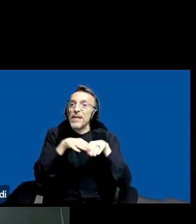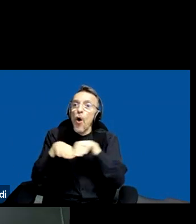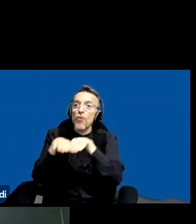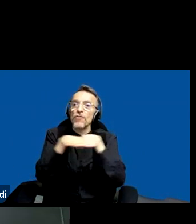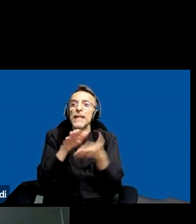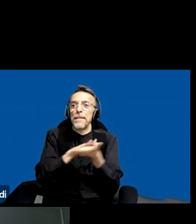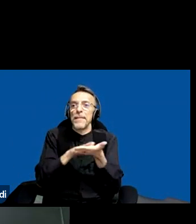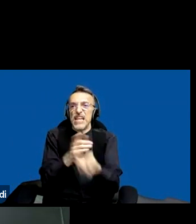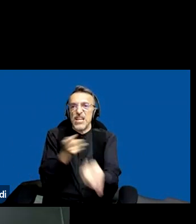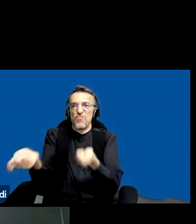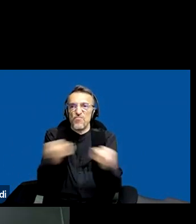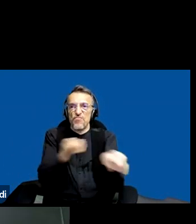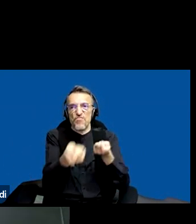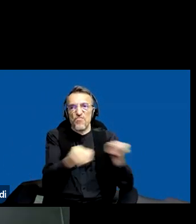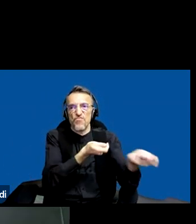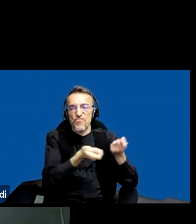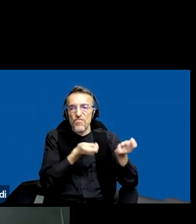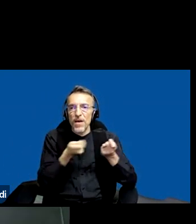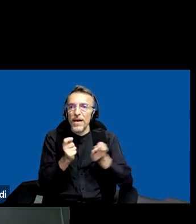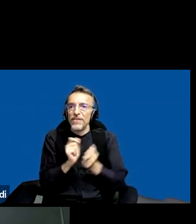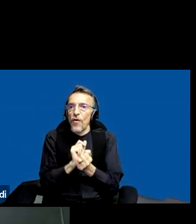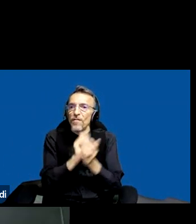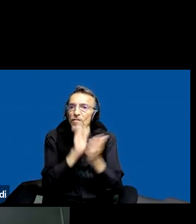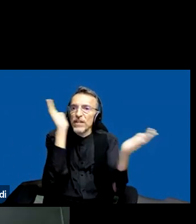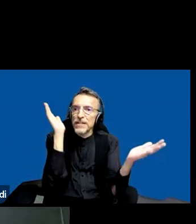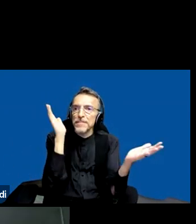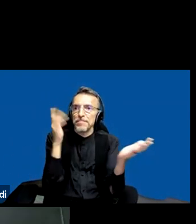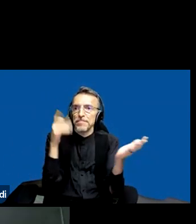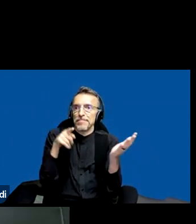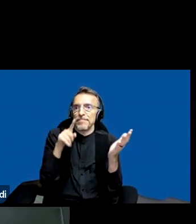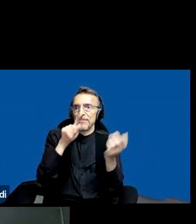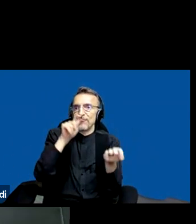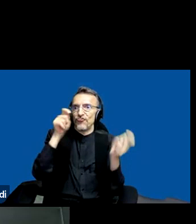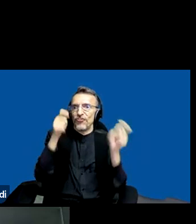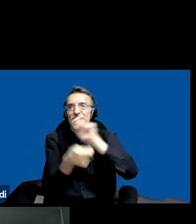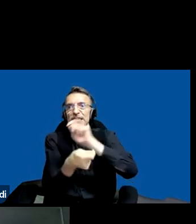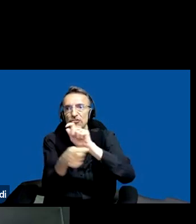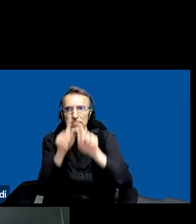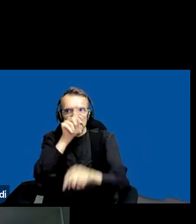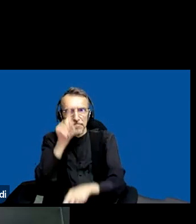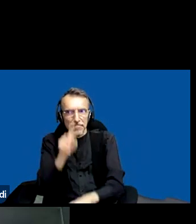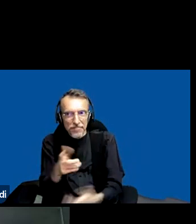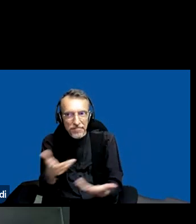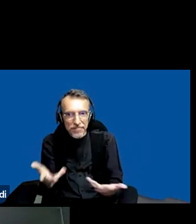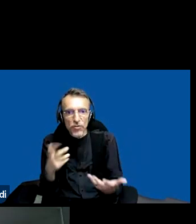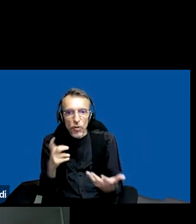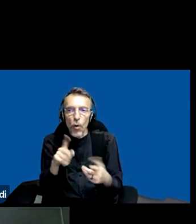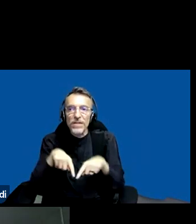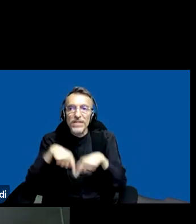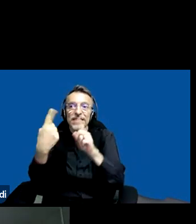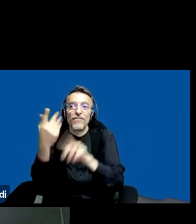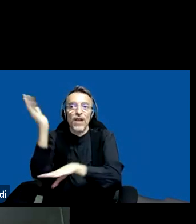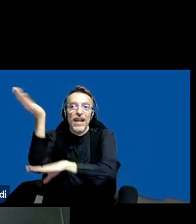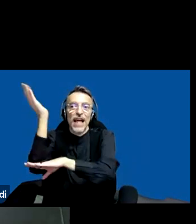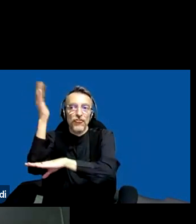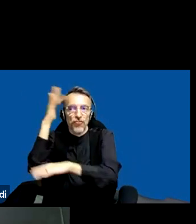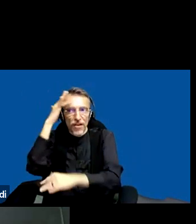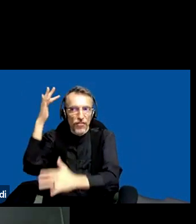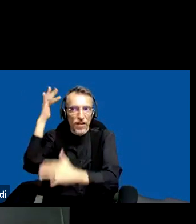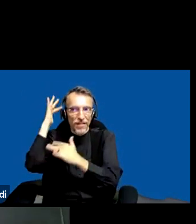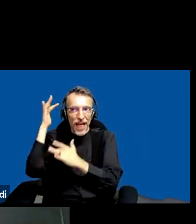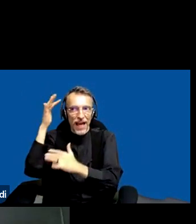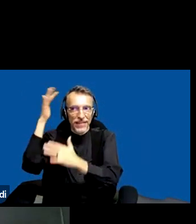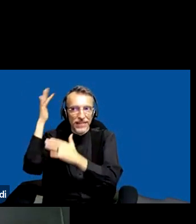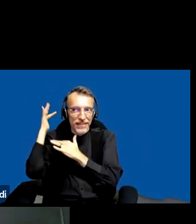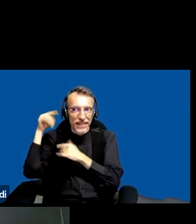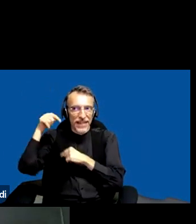democracy and freedom that are manifesting from that. So I hope that in the different lectures, we maybe have a chance to reflect a little bit on the